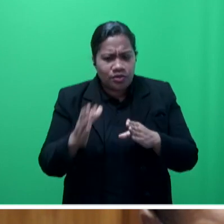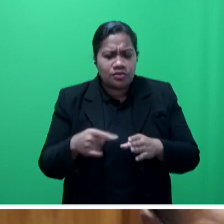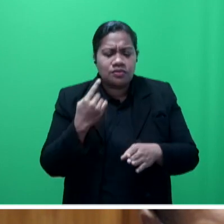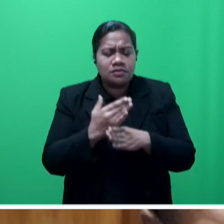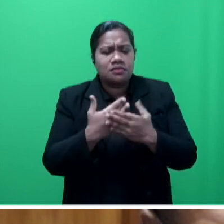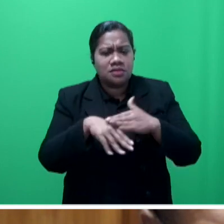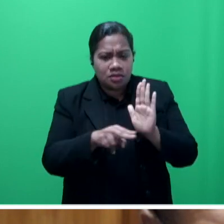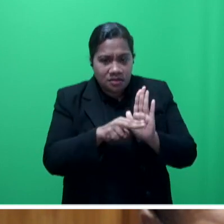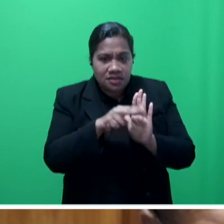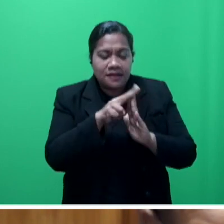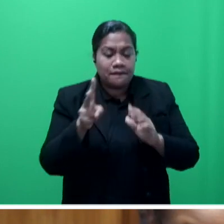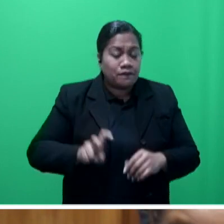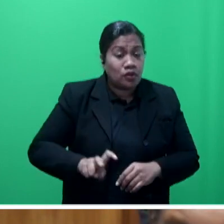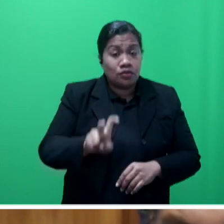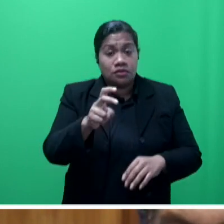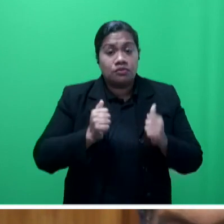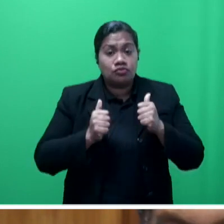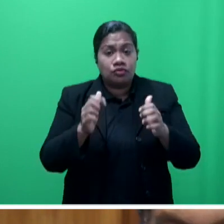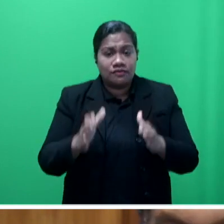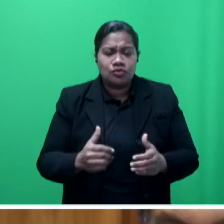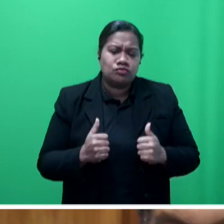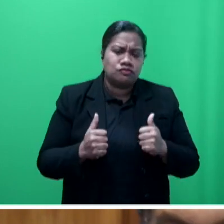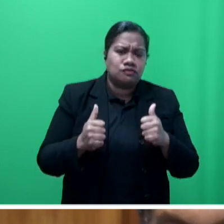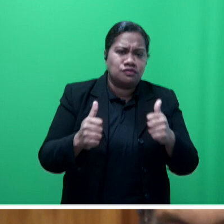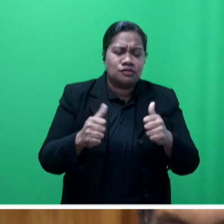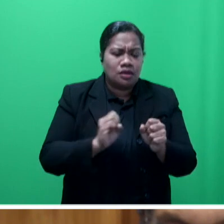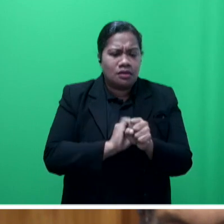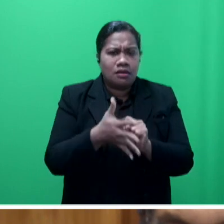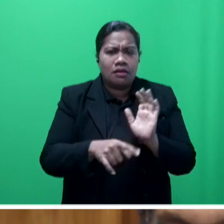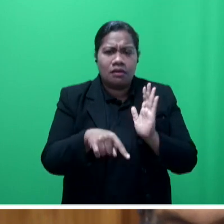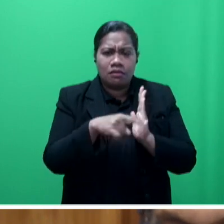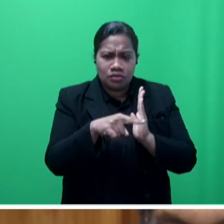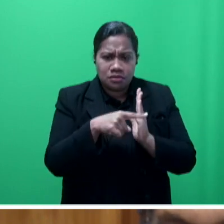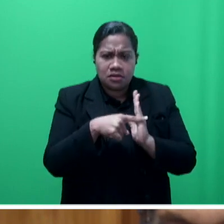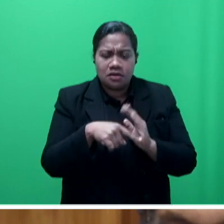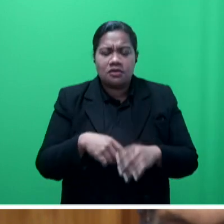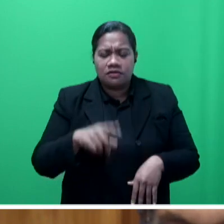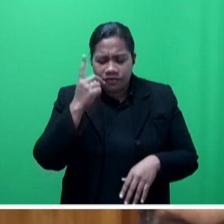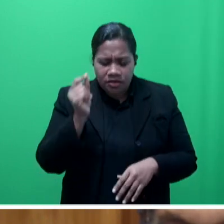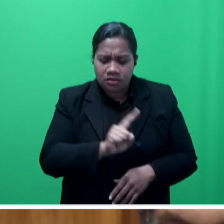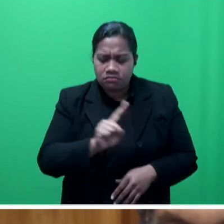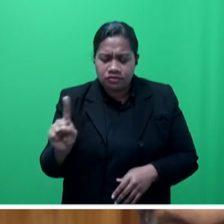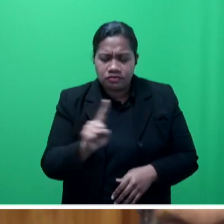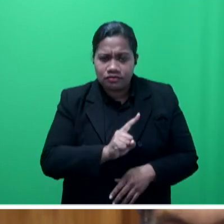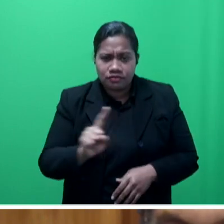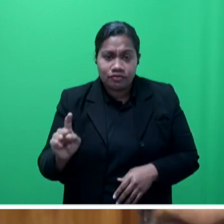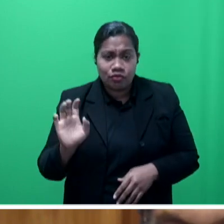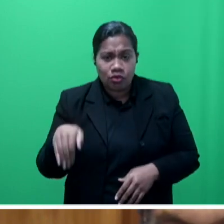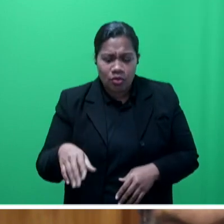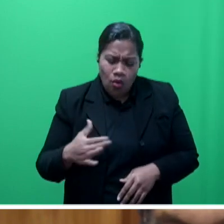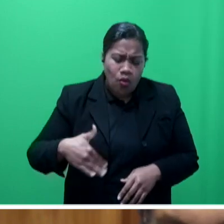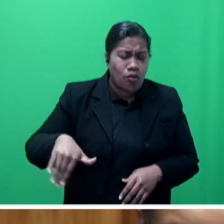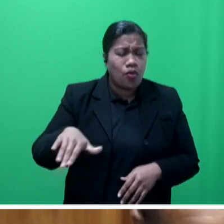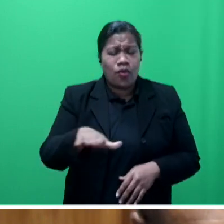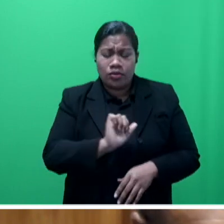the transport drivers who drove COVID-19 positive Fijians to and from their quarantine hotels to their homes. All of their